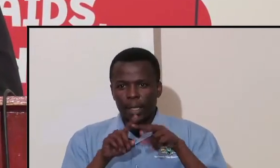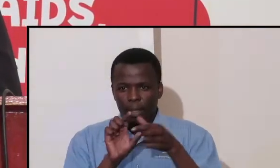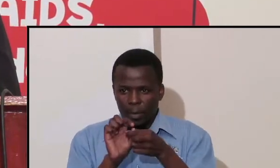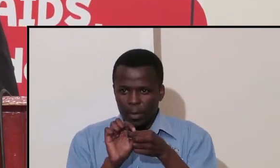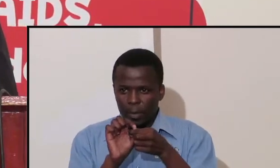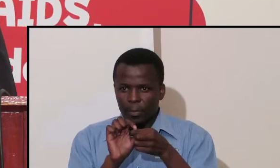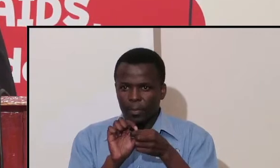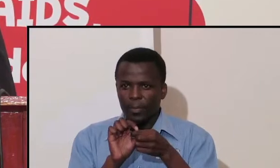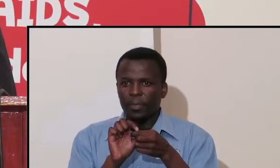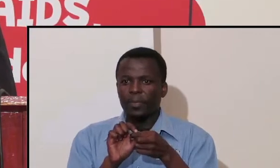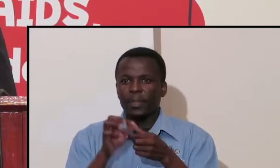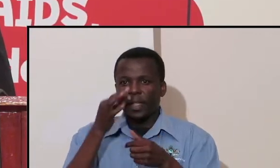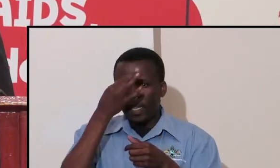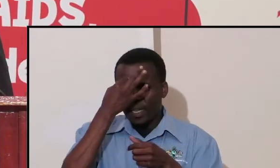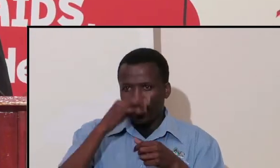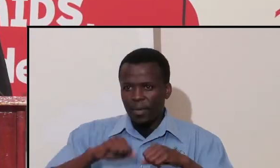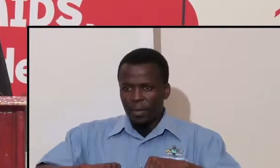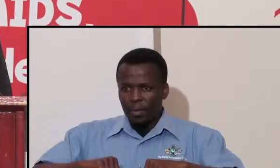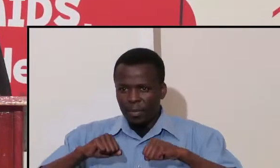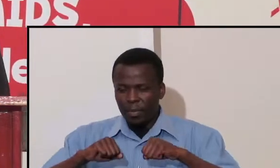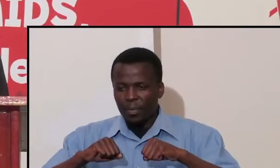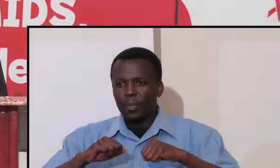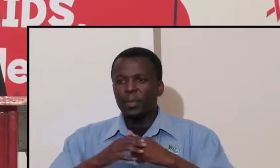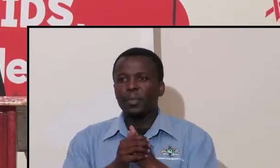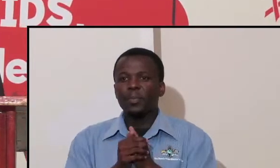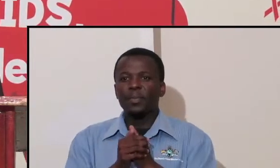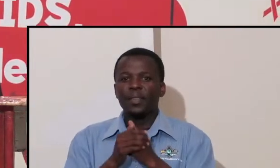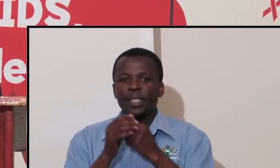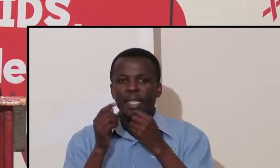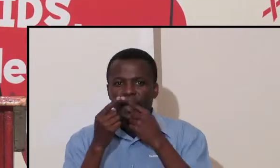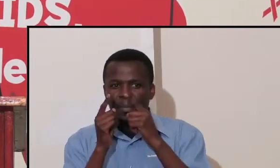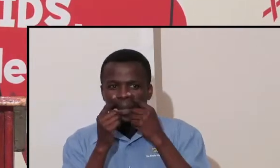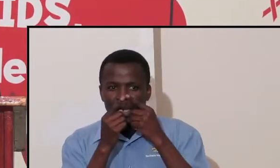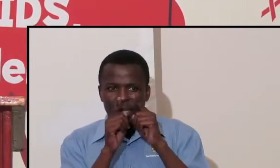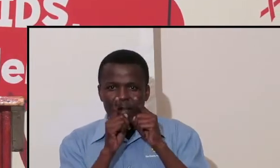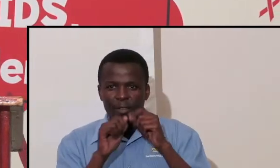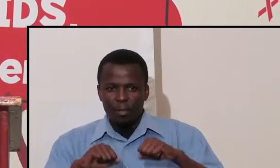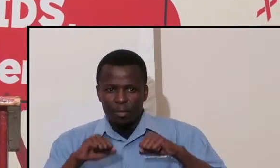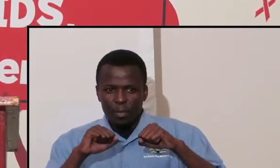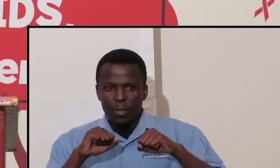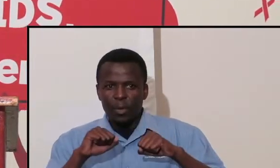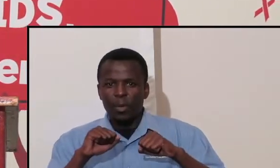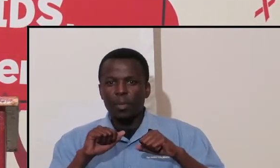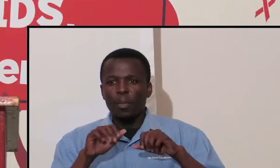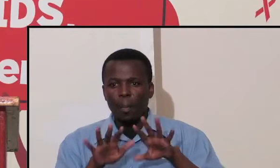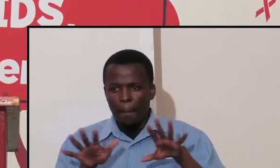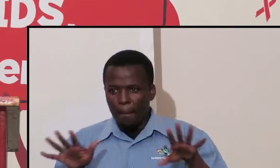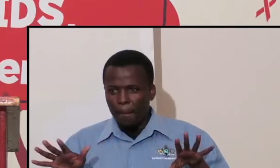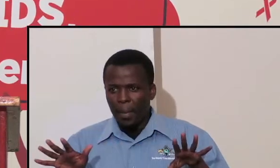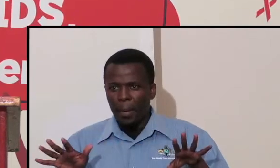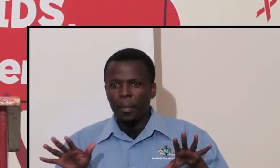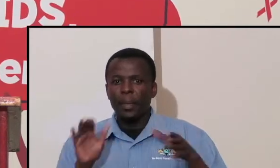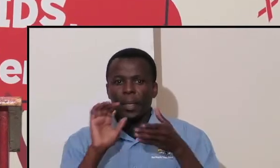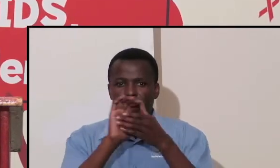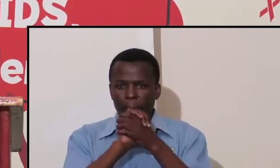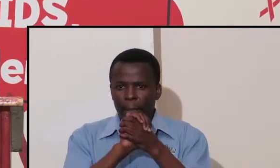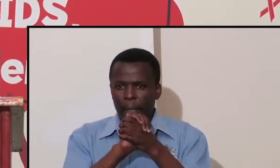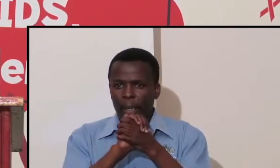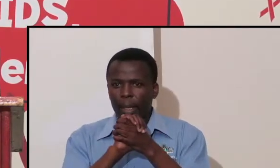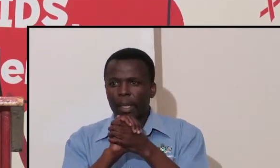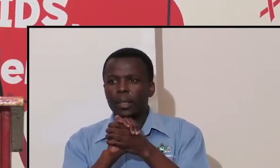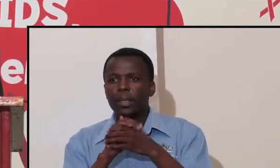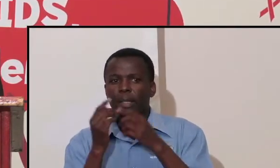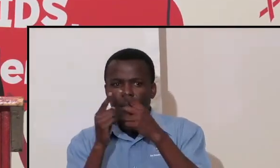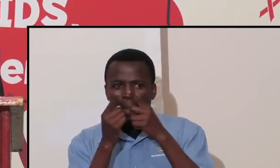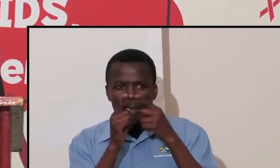government officials, UNAIDS Director, diplomatic colleagues, civil society, implementing partners, distinguished